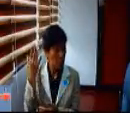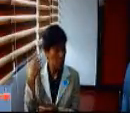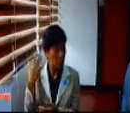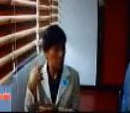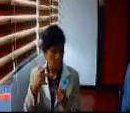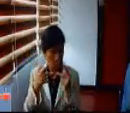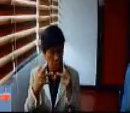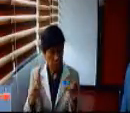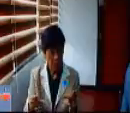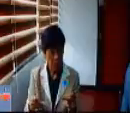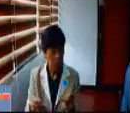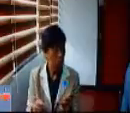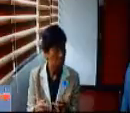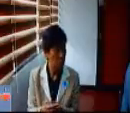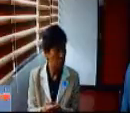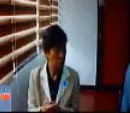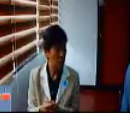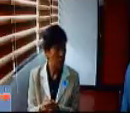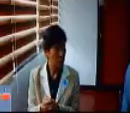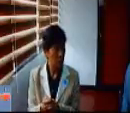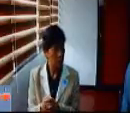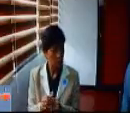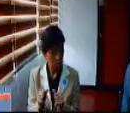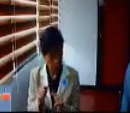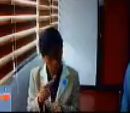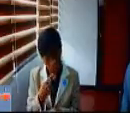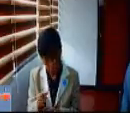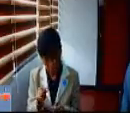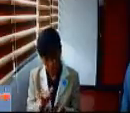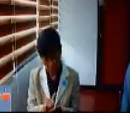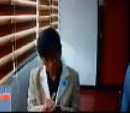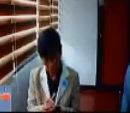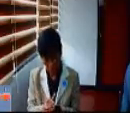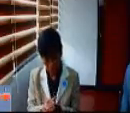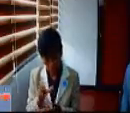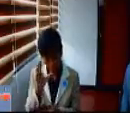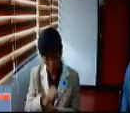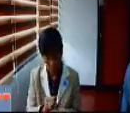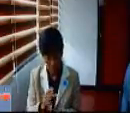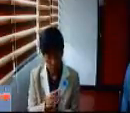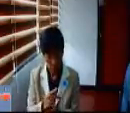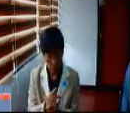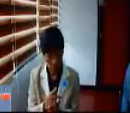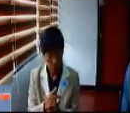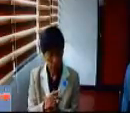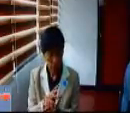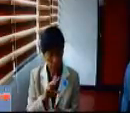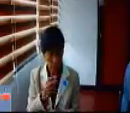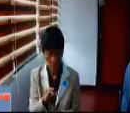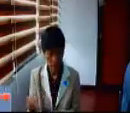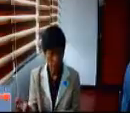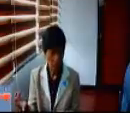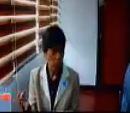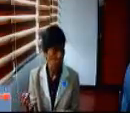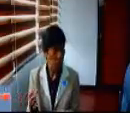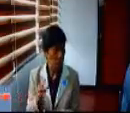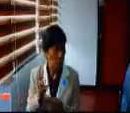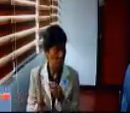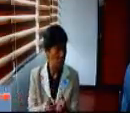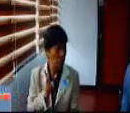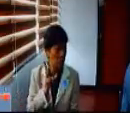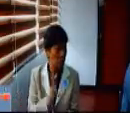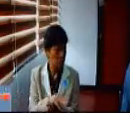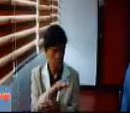publication, FAO, the Food and Agriculture Organization, saying that the catch production of the world is plateauing. It's a straight